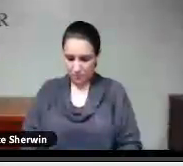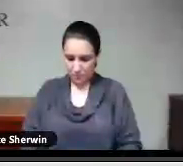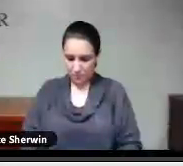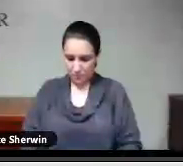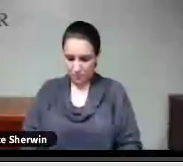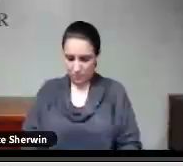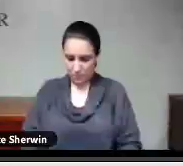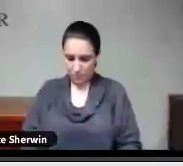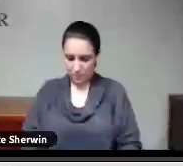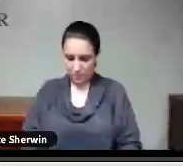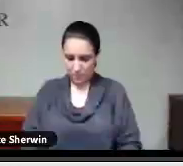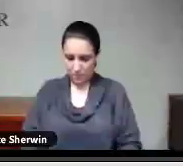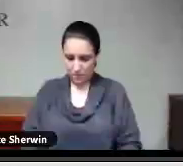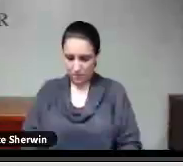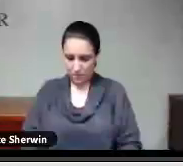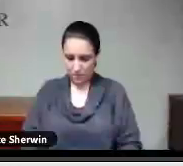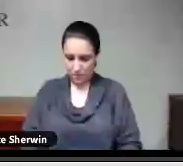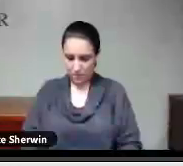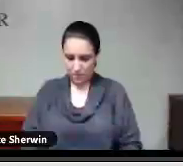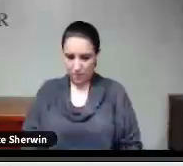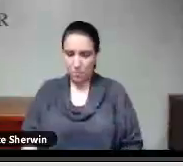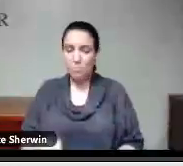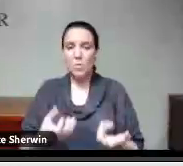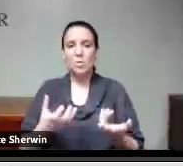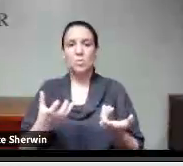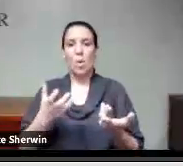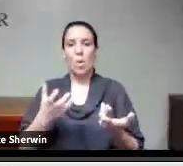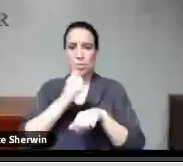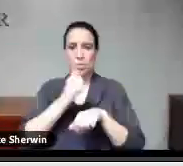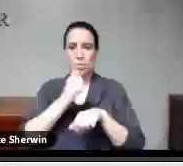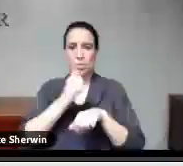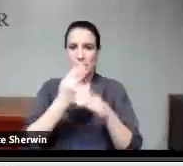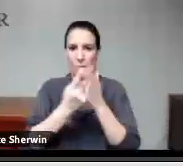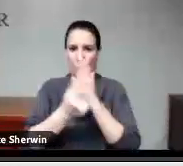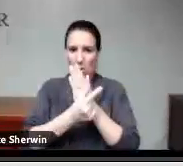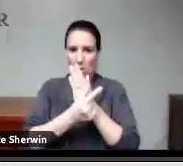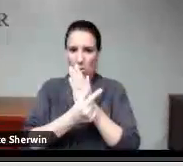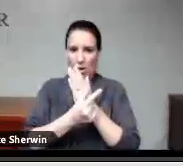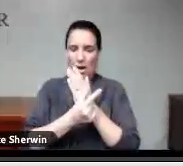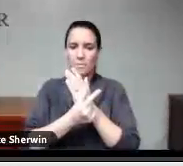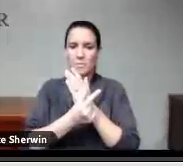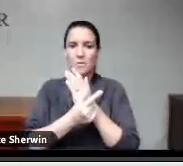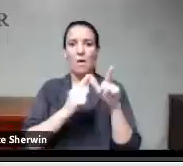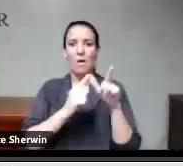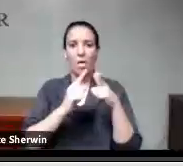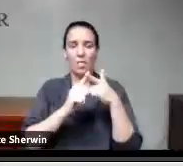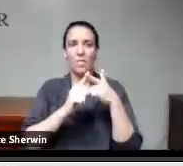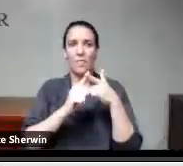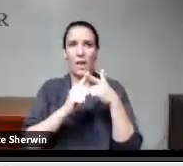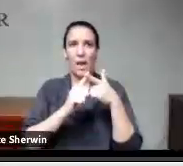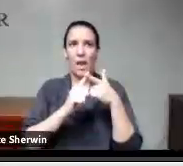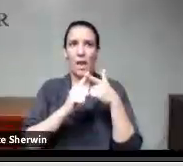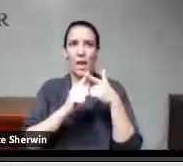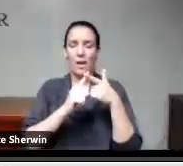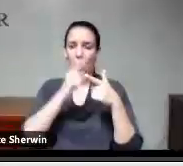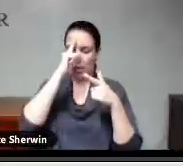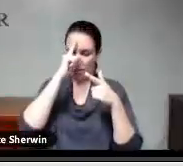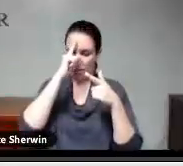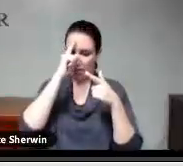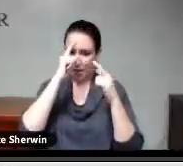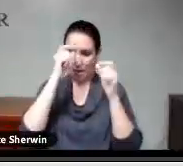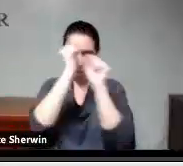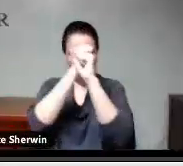multicultural awareness and education, so that as we do our programs in the future and we design our programs, we need to think much more expansively about that. And